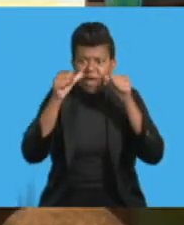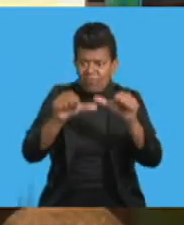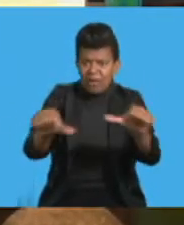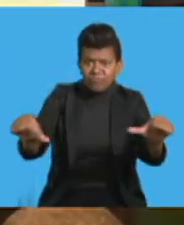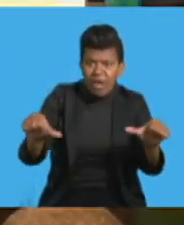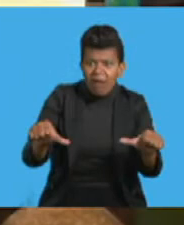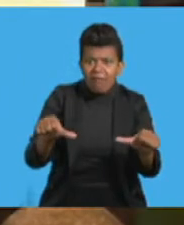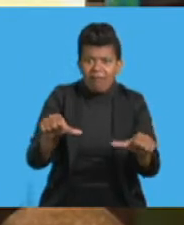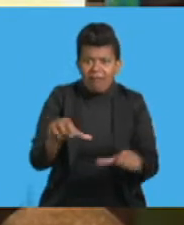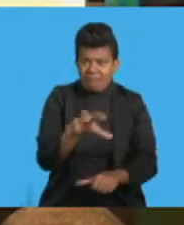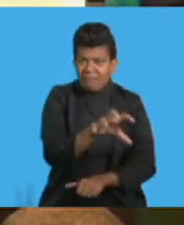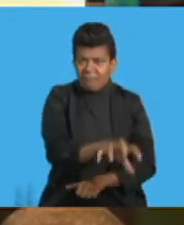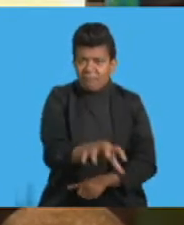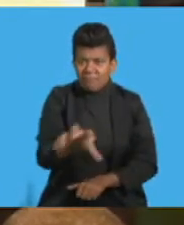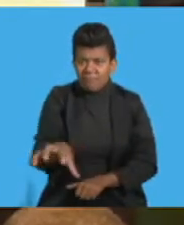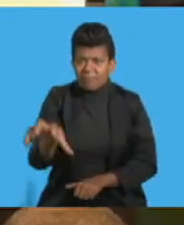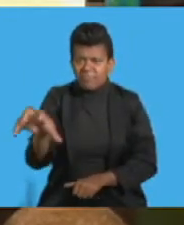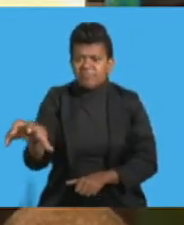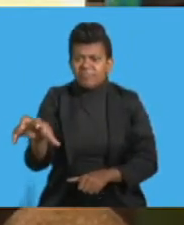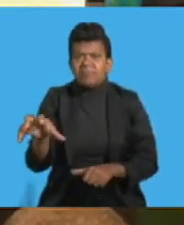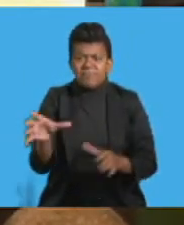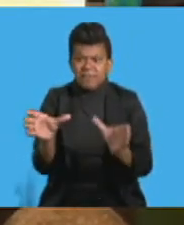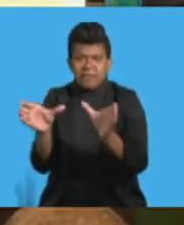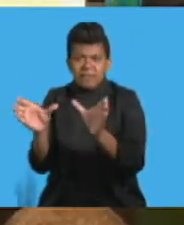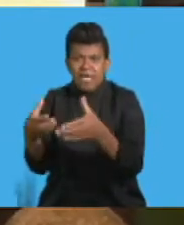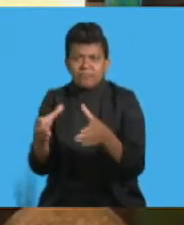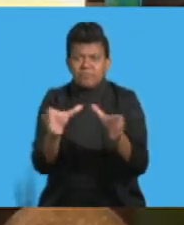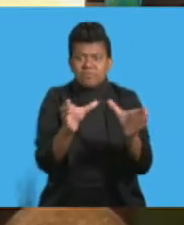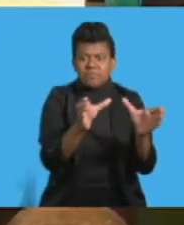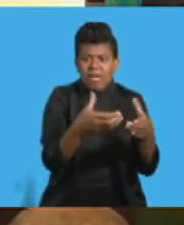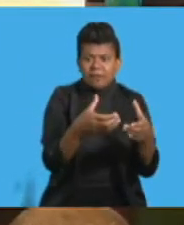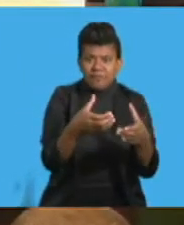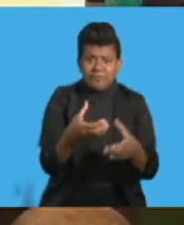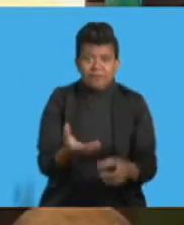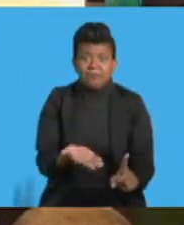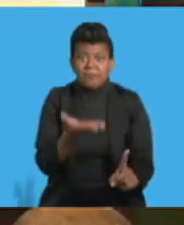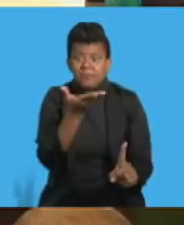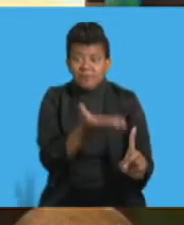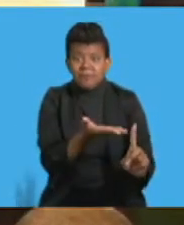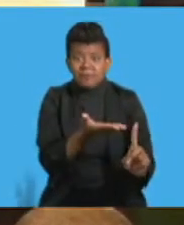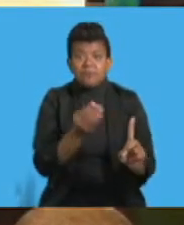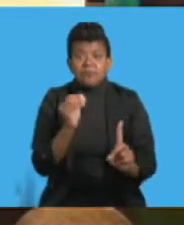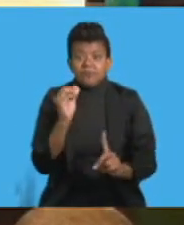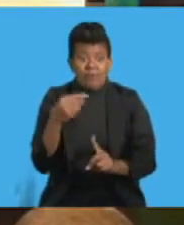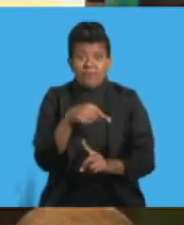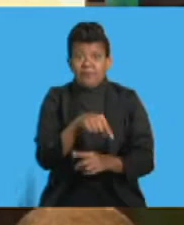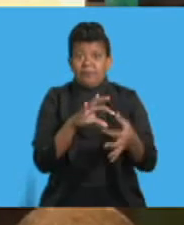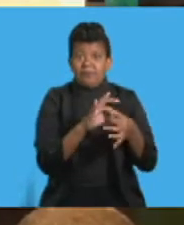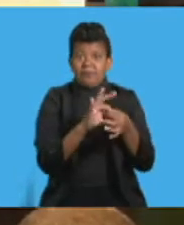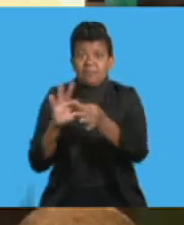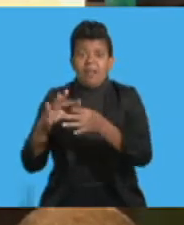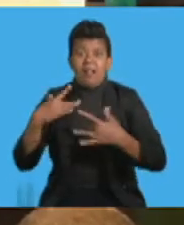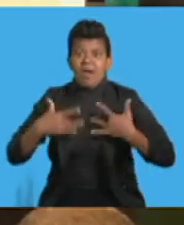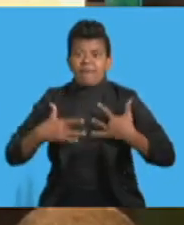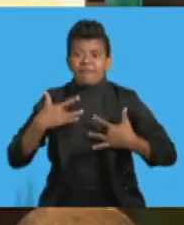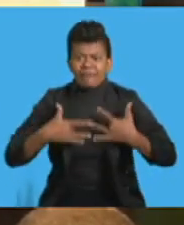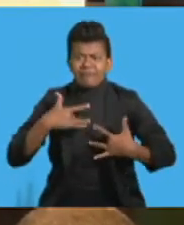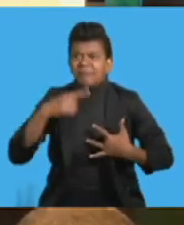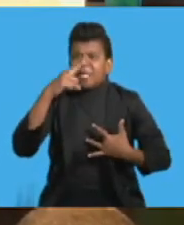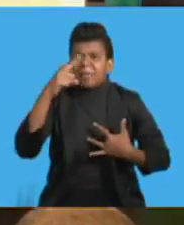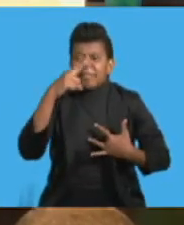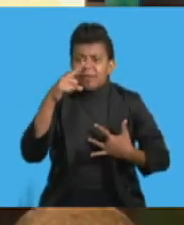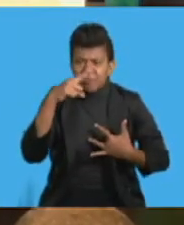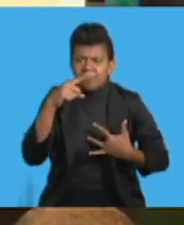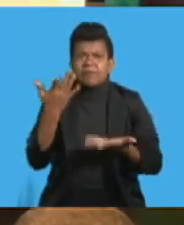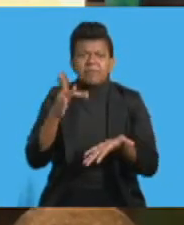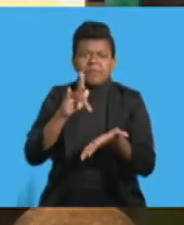having said that, agriculture is important to the livelihood of the people, even in the middle or advanced stage of the country's